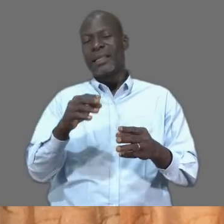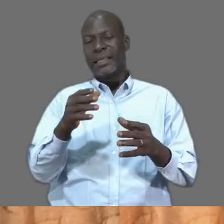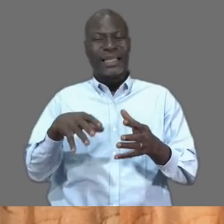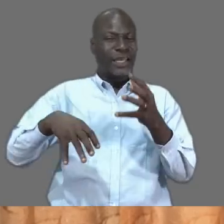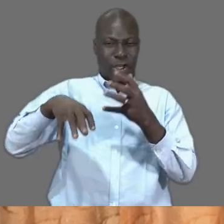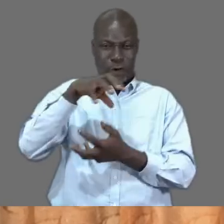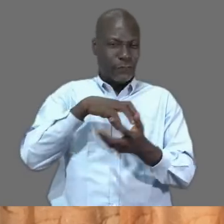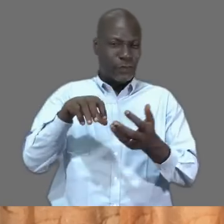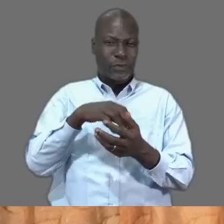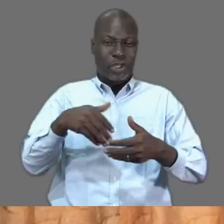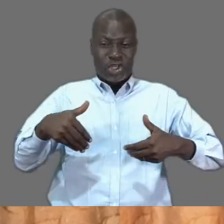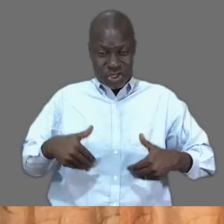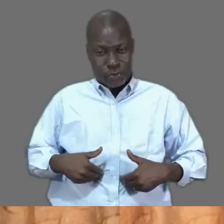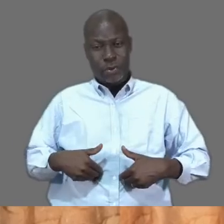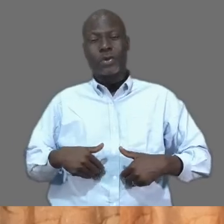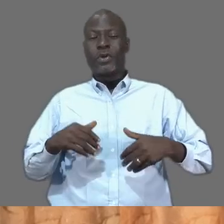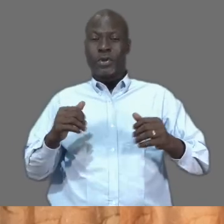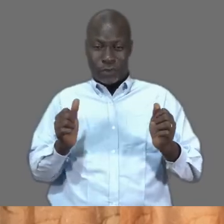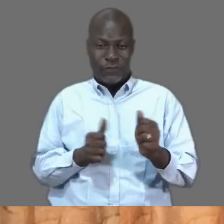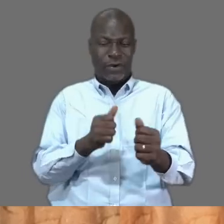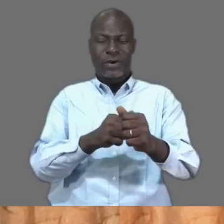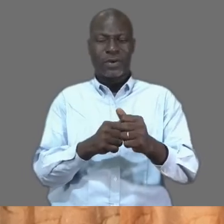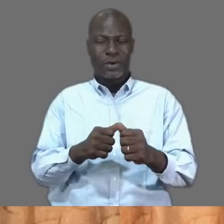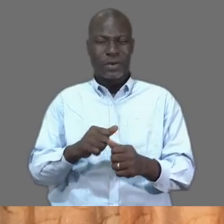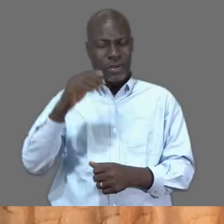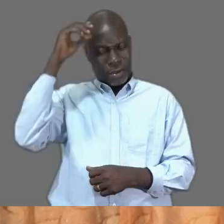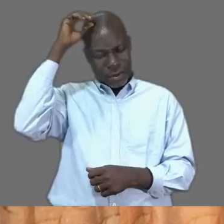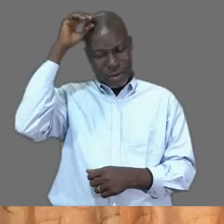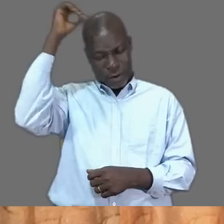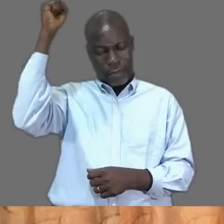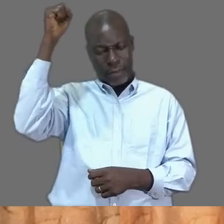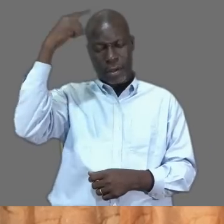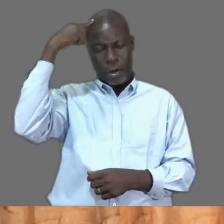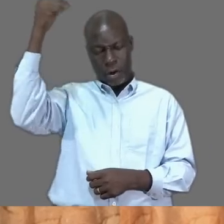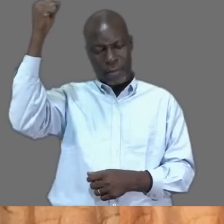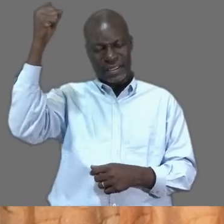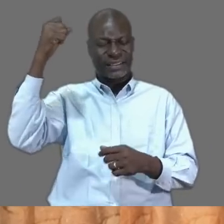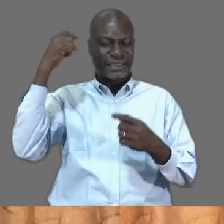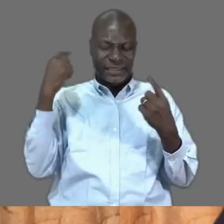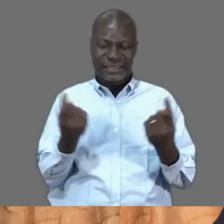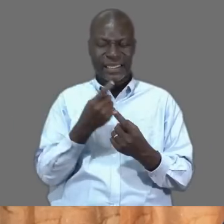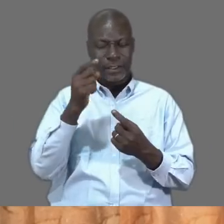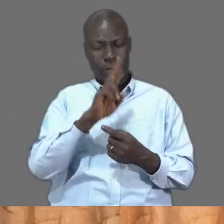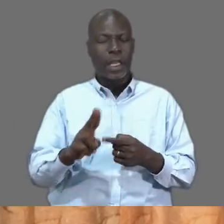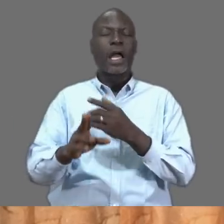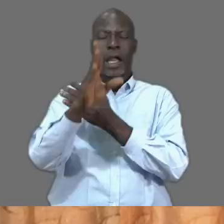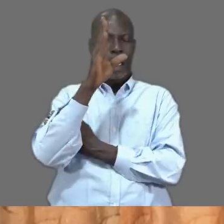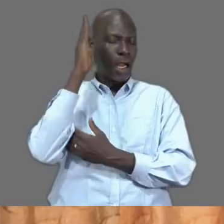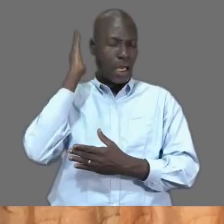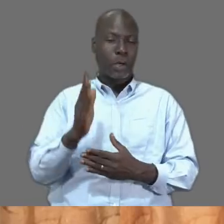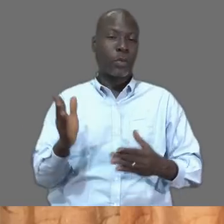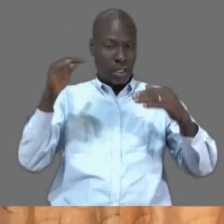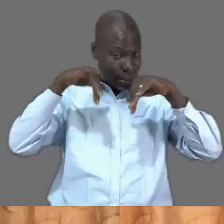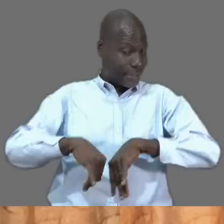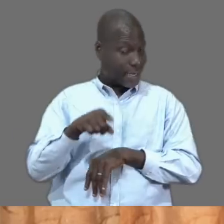dada emrante ne mabawa se common sense ene yede nante ewo ewiase a God will